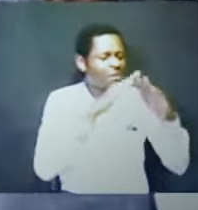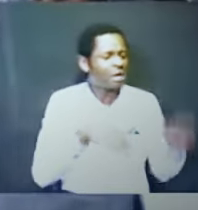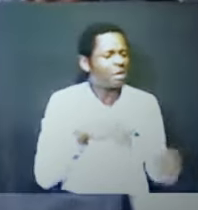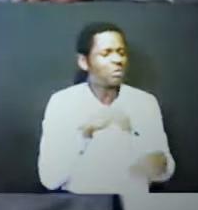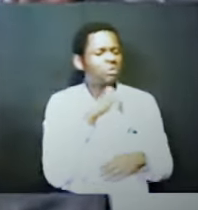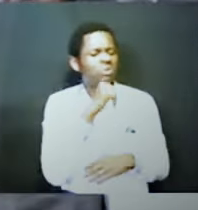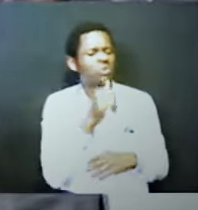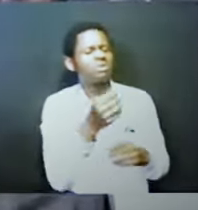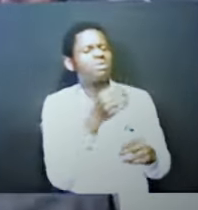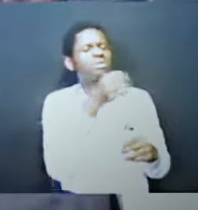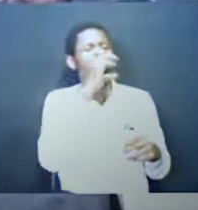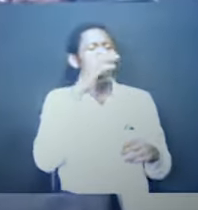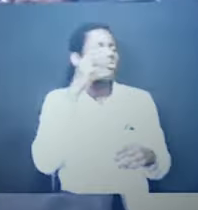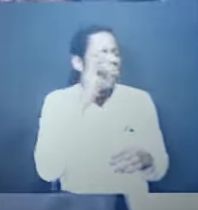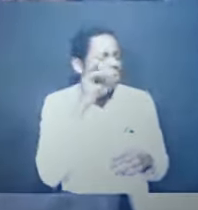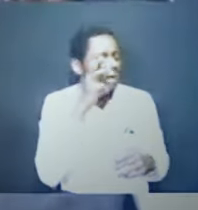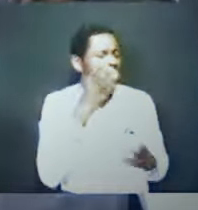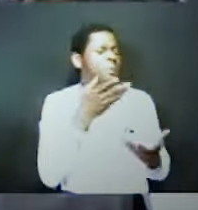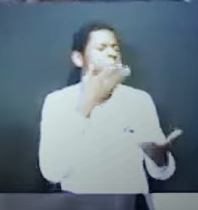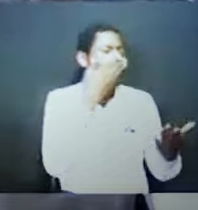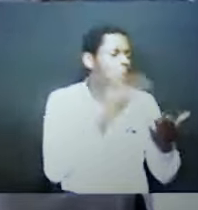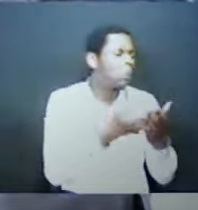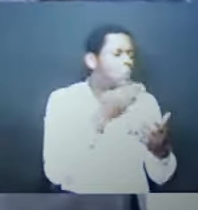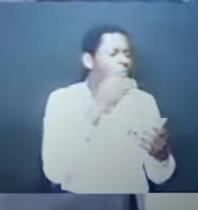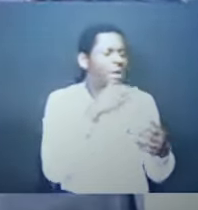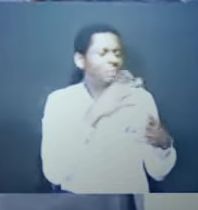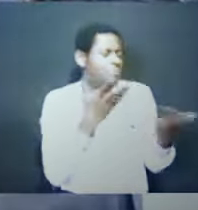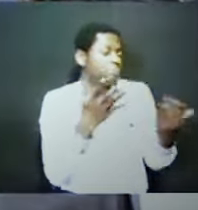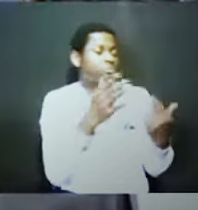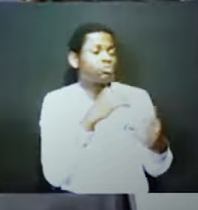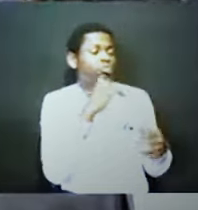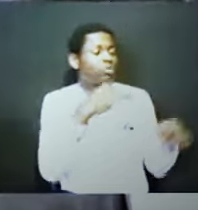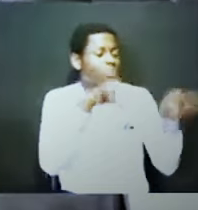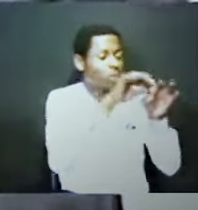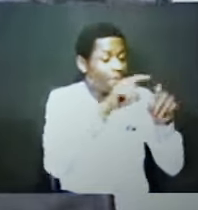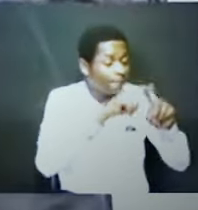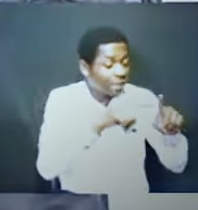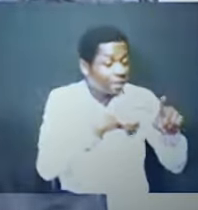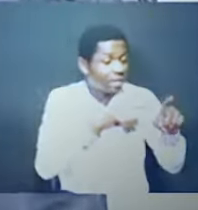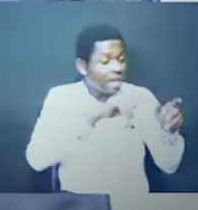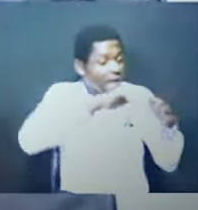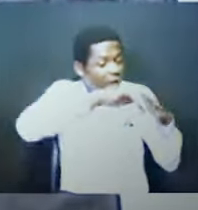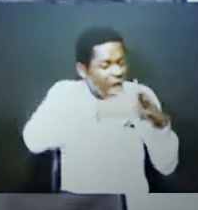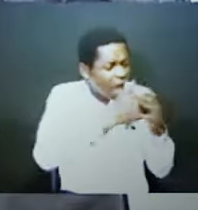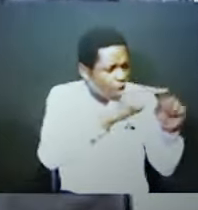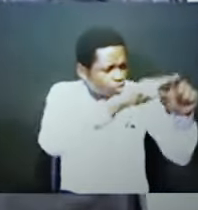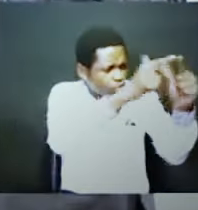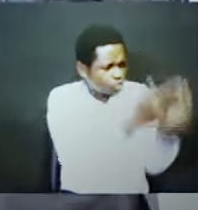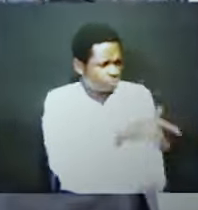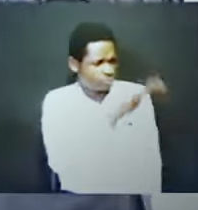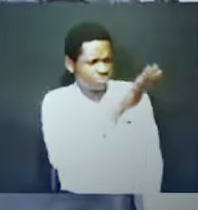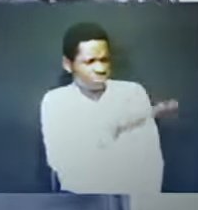it rather has to do with the quality of their obedience.